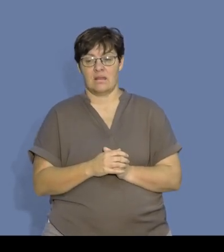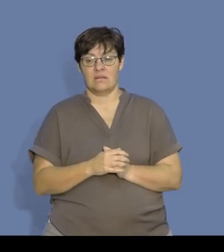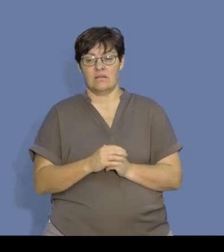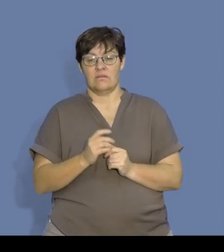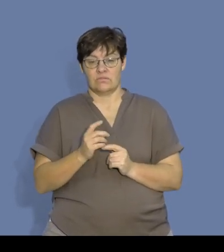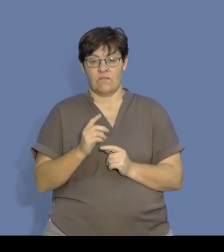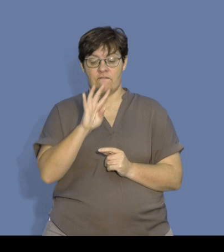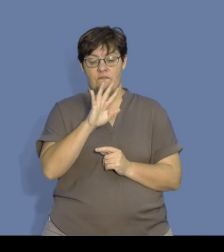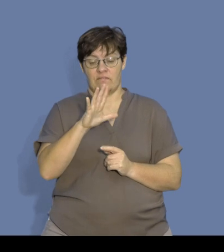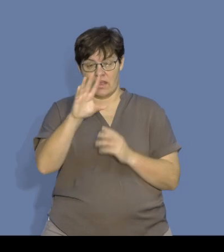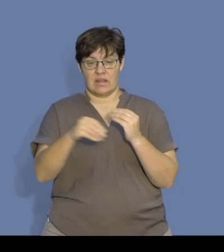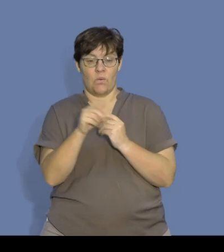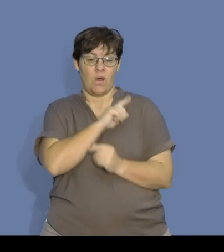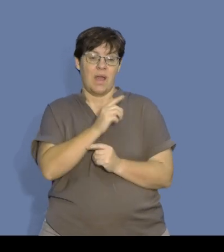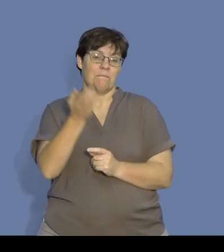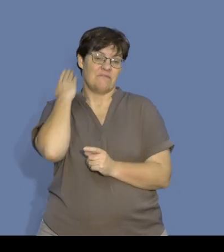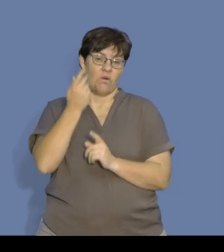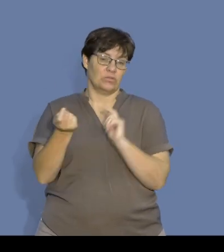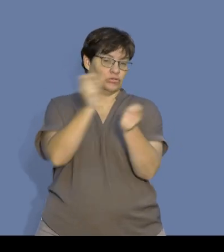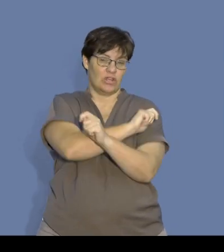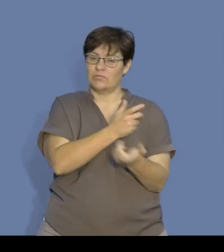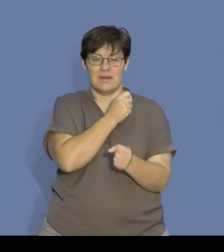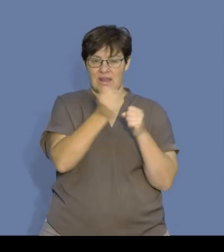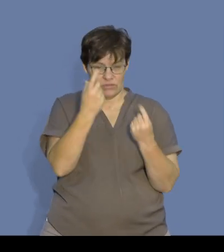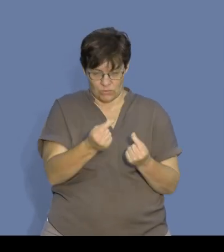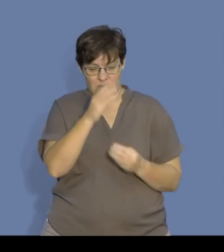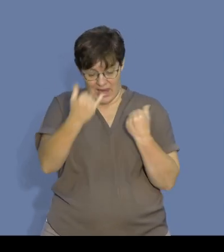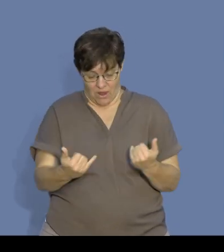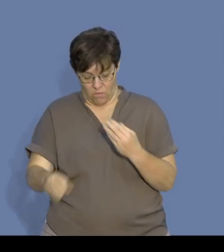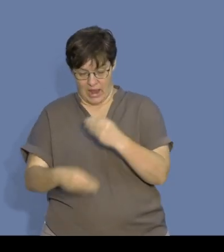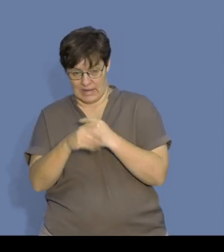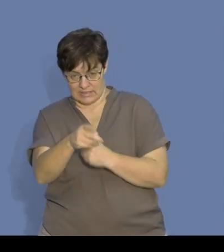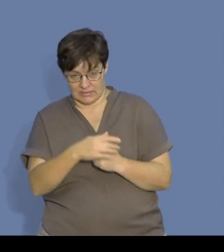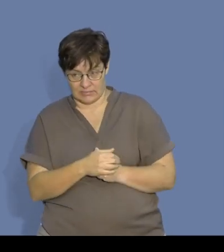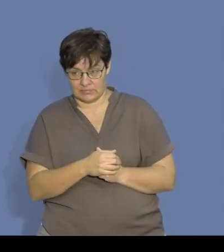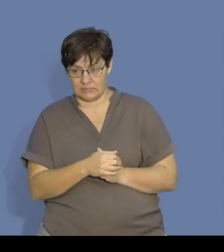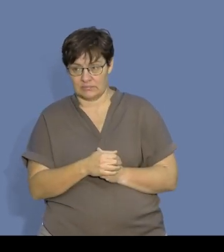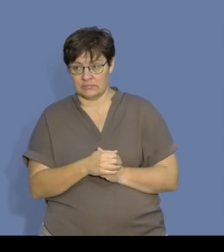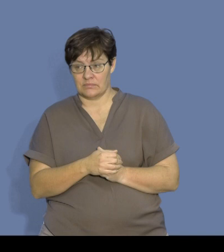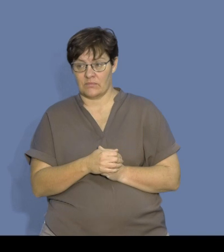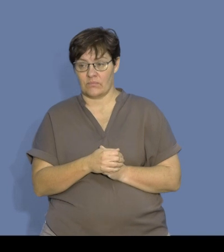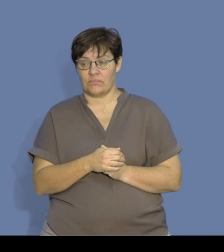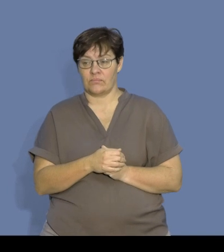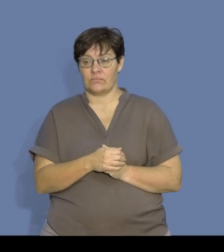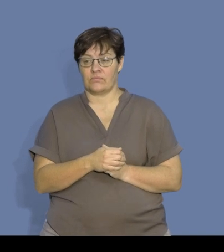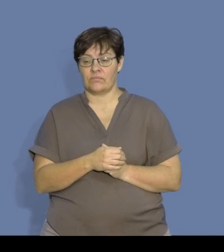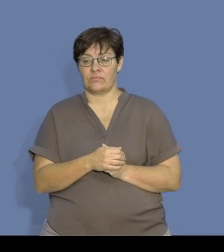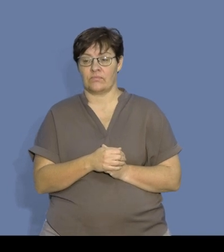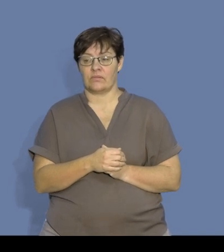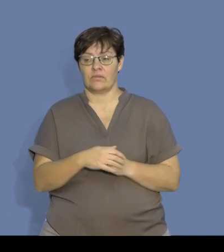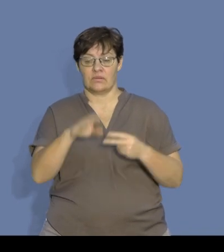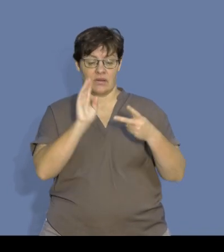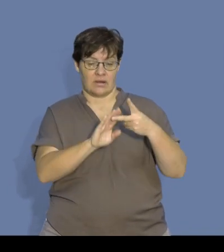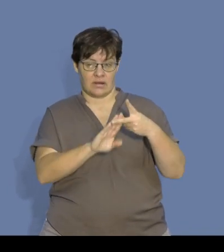We adding the 450. Okay, right, so that's the first part to the adjustment. Let's now look at